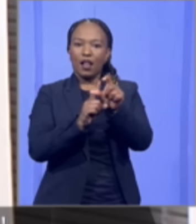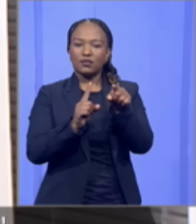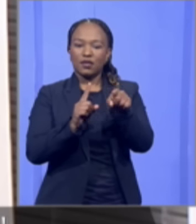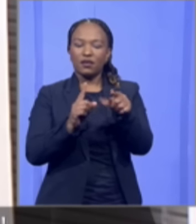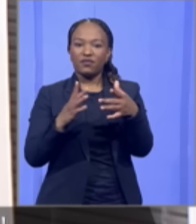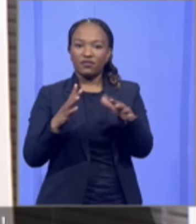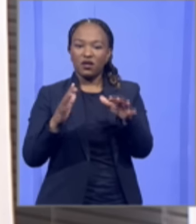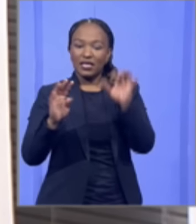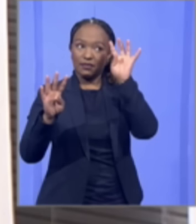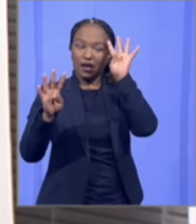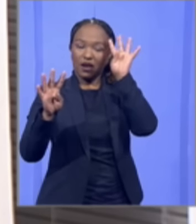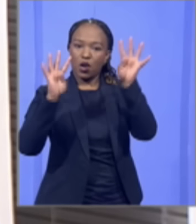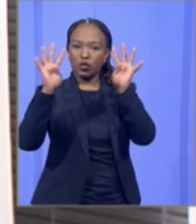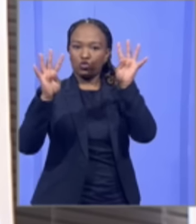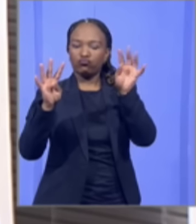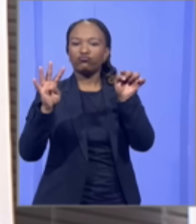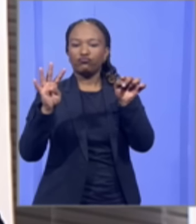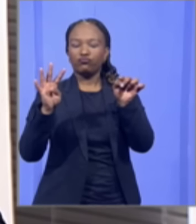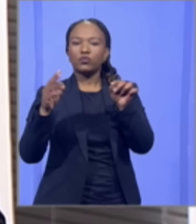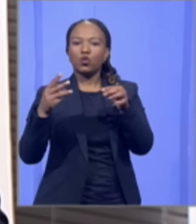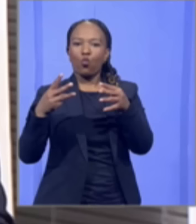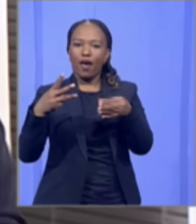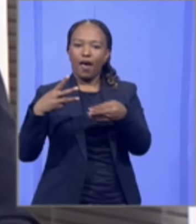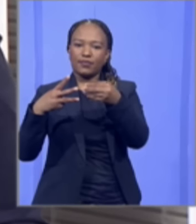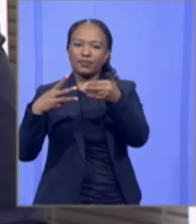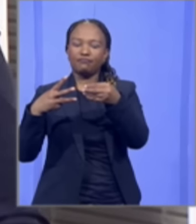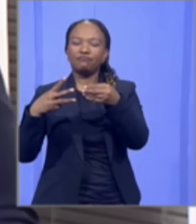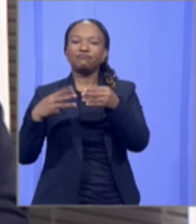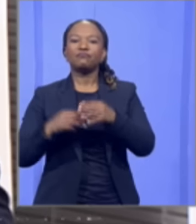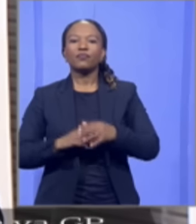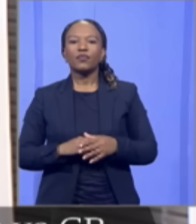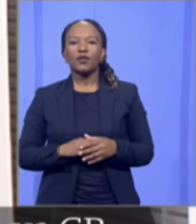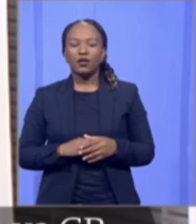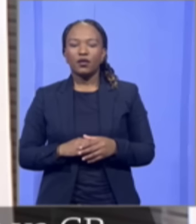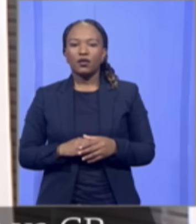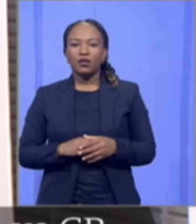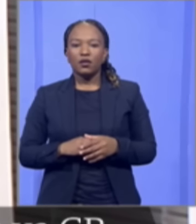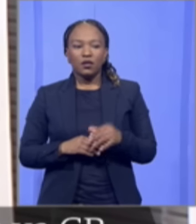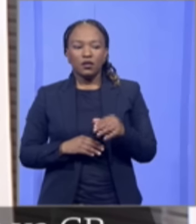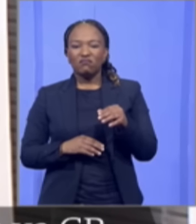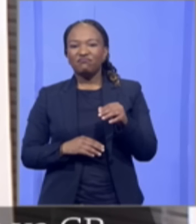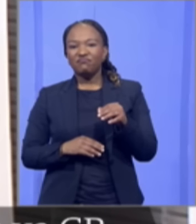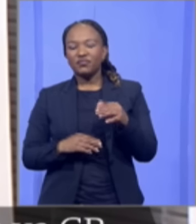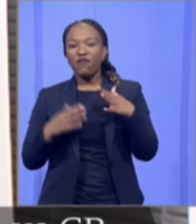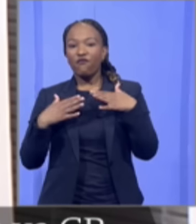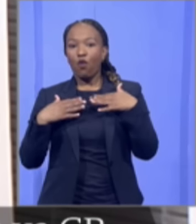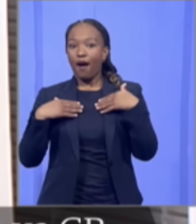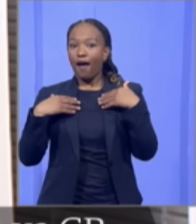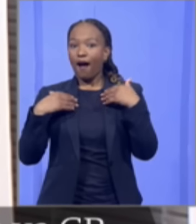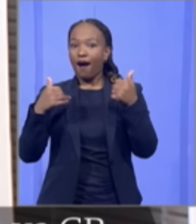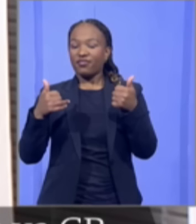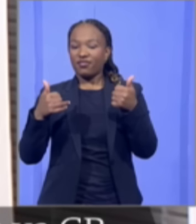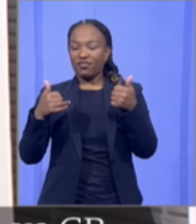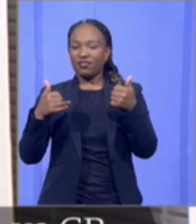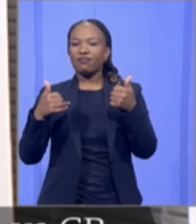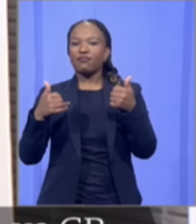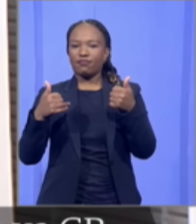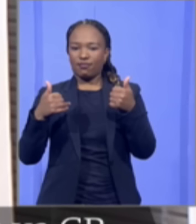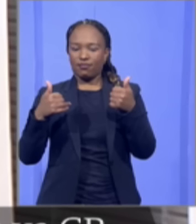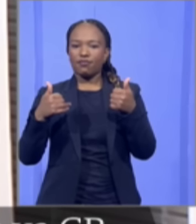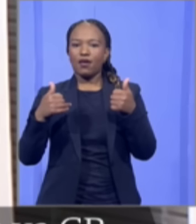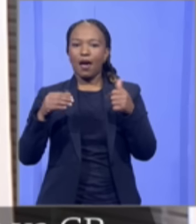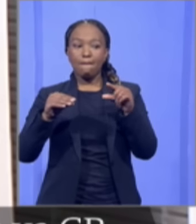and Recreation. Our e-health program to modernize our health facilities and promote